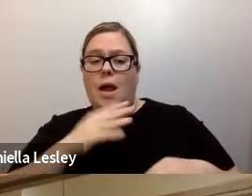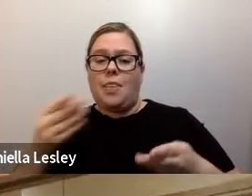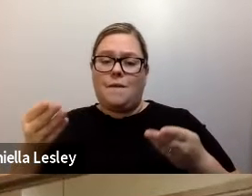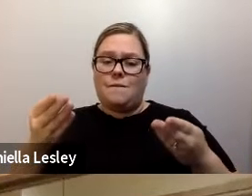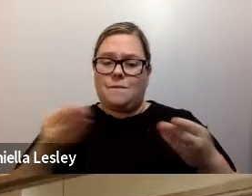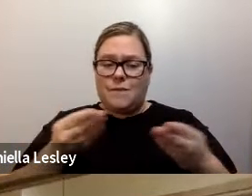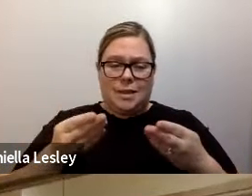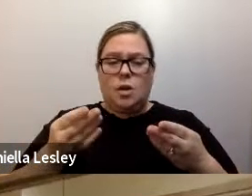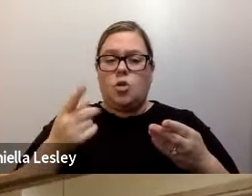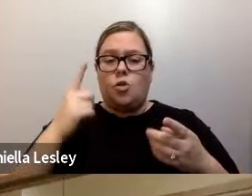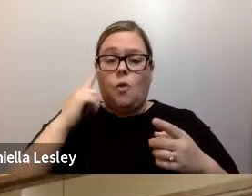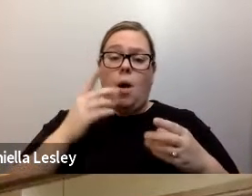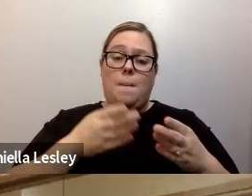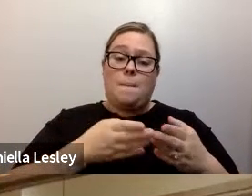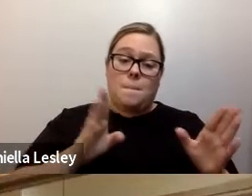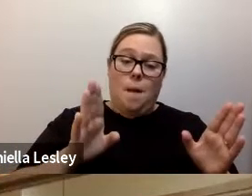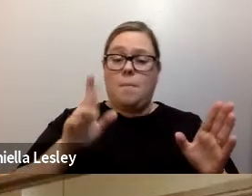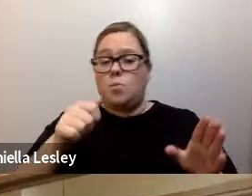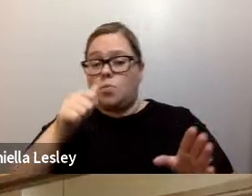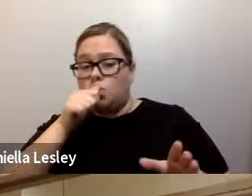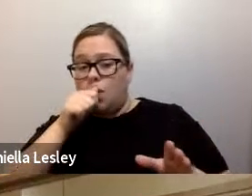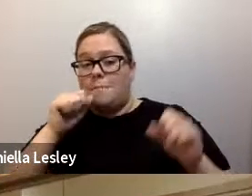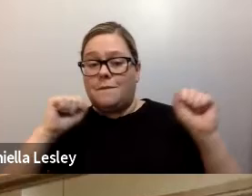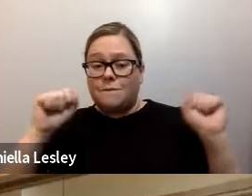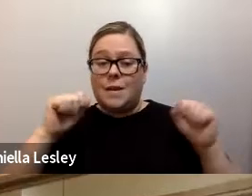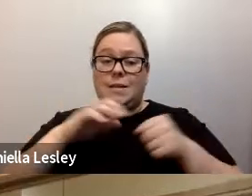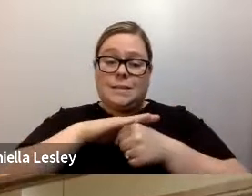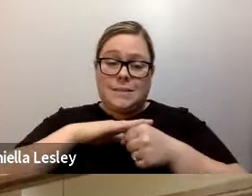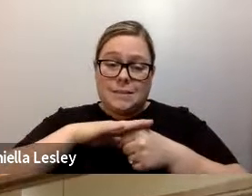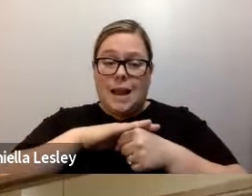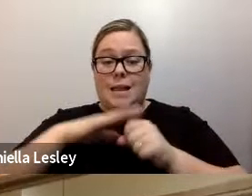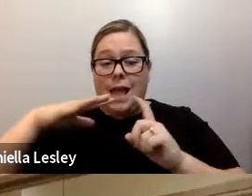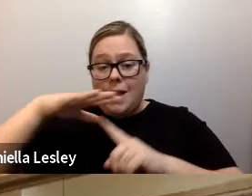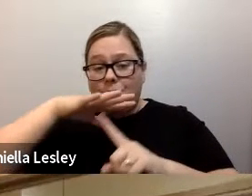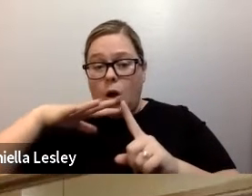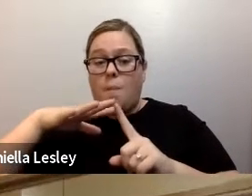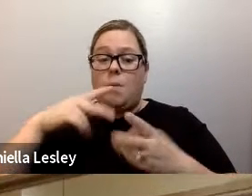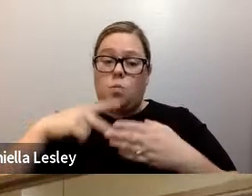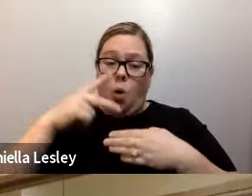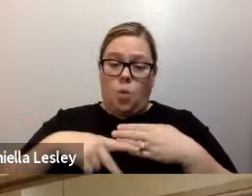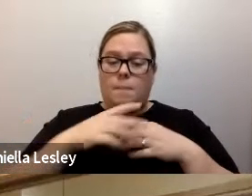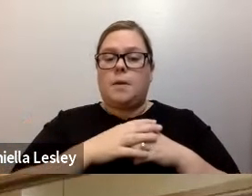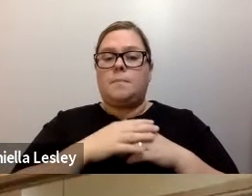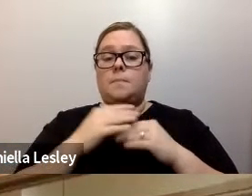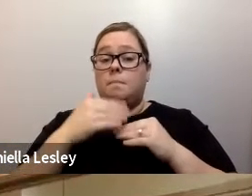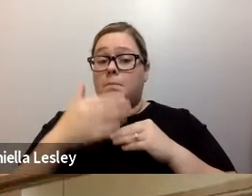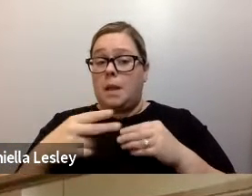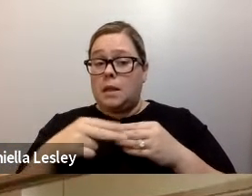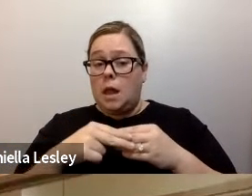accessible public and private fitness space, services, environments, and programming. Next slide.